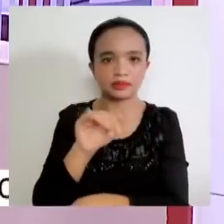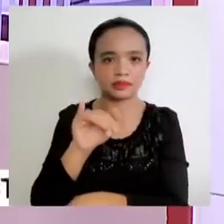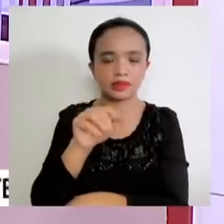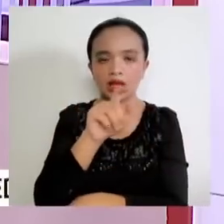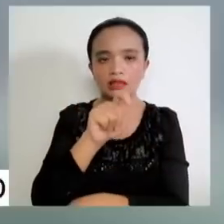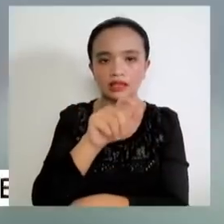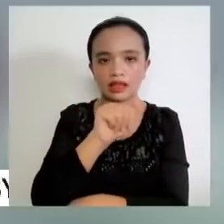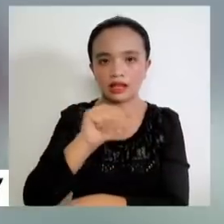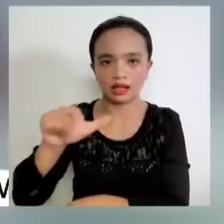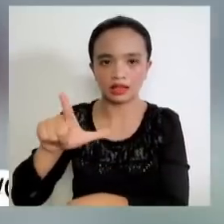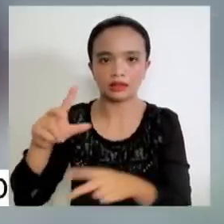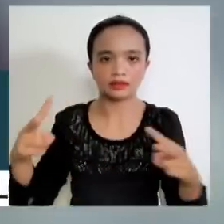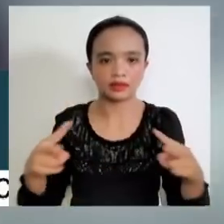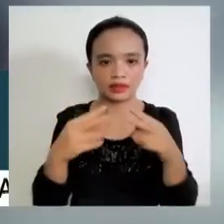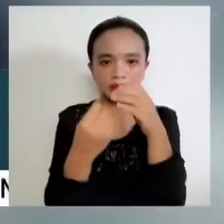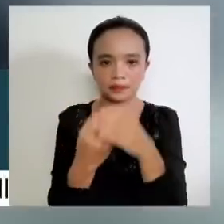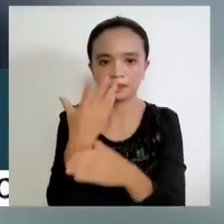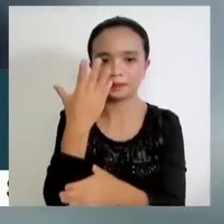Dennis?